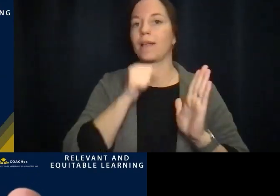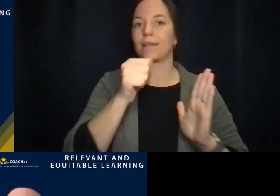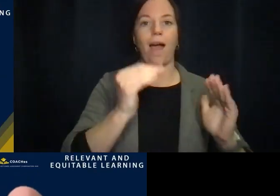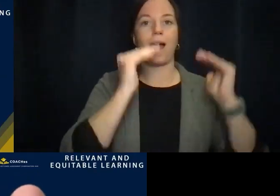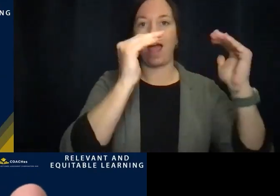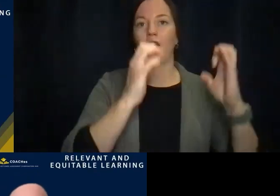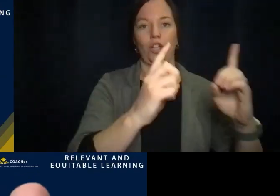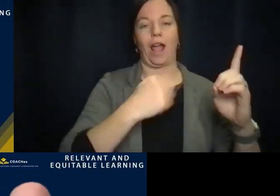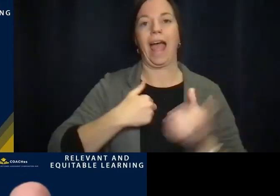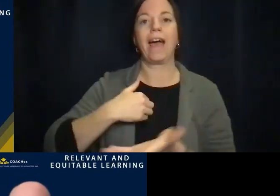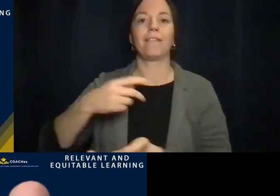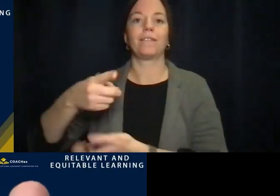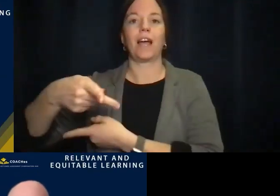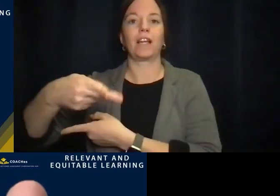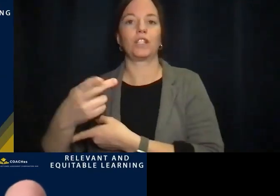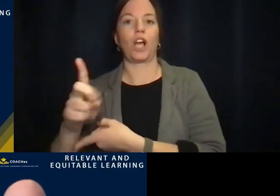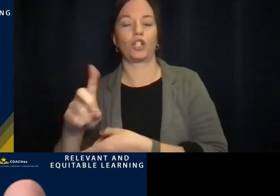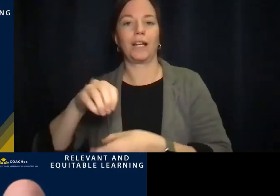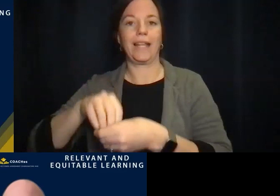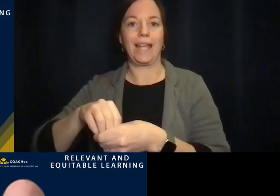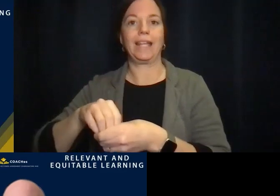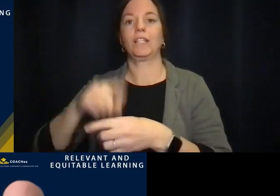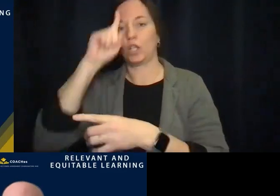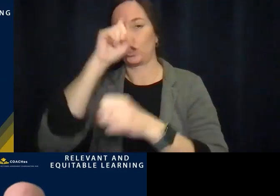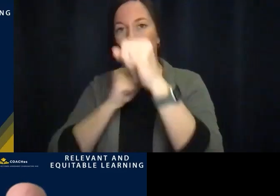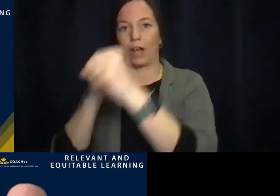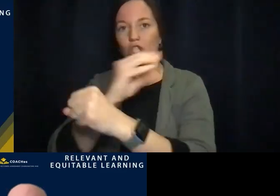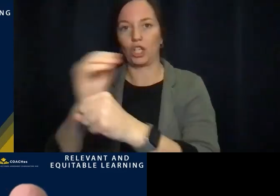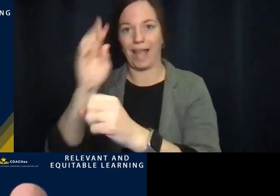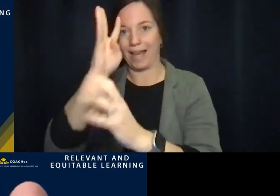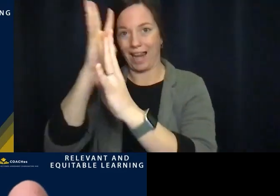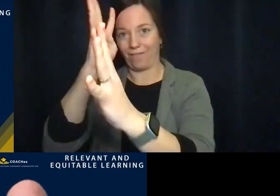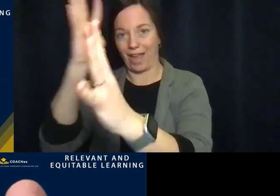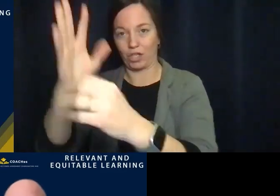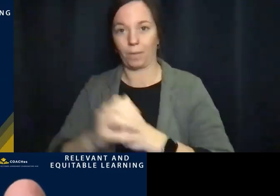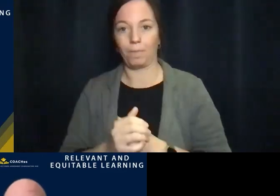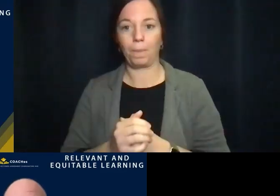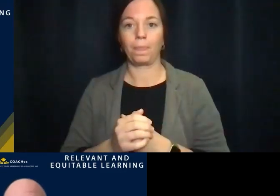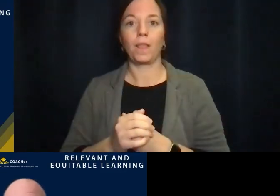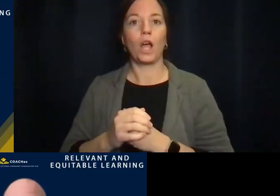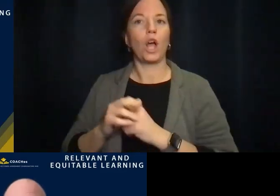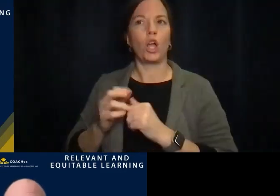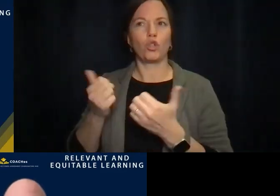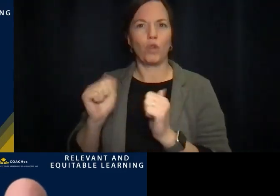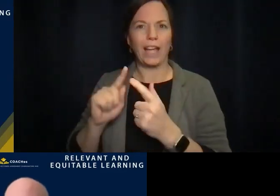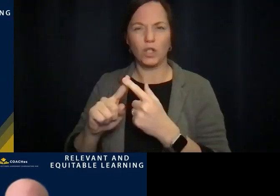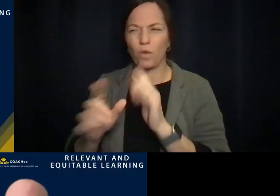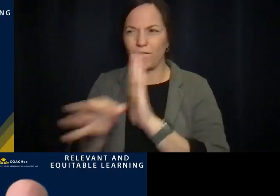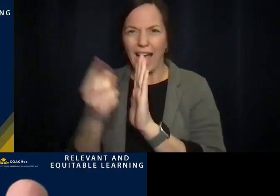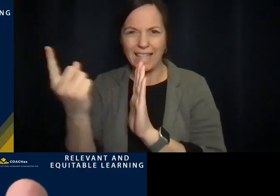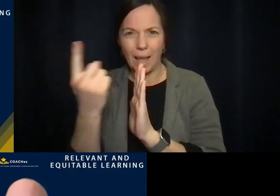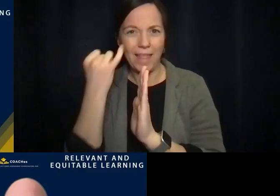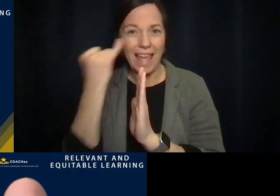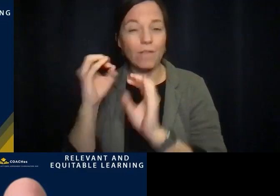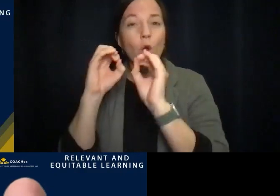and administration with an emphasis in strategy and innovation. Kind of looking at something when numbers don't exist, what do you do? What decisions